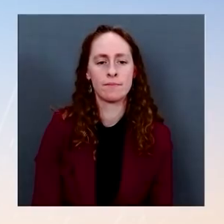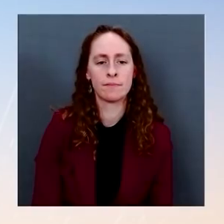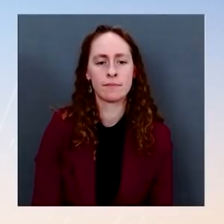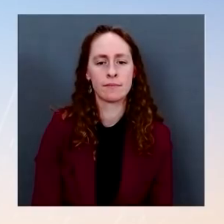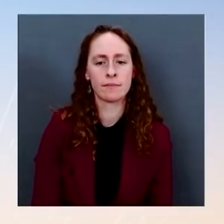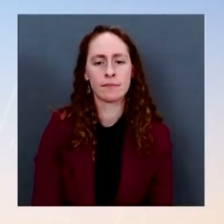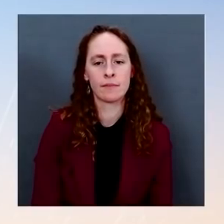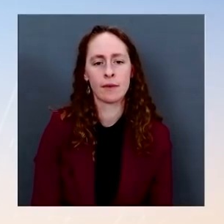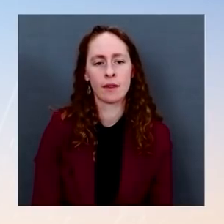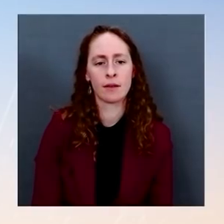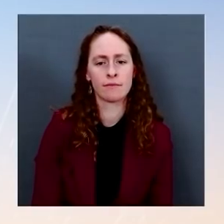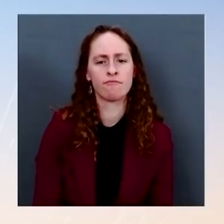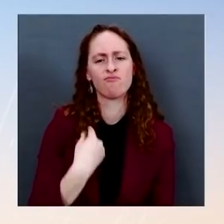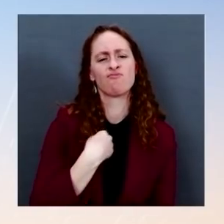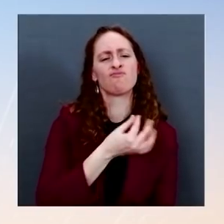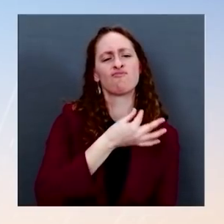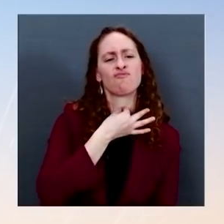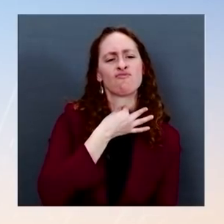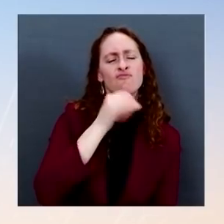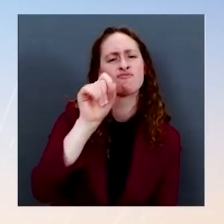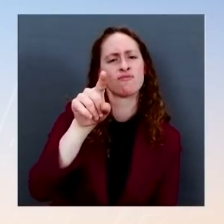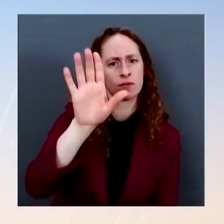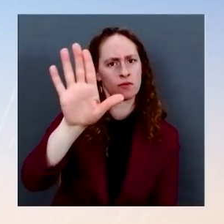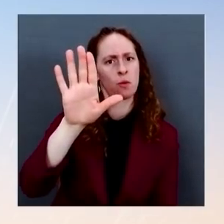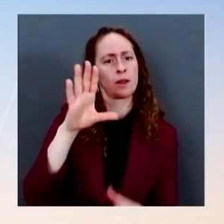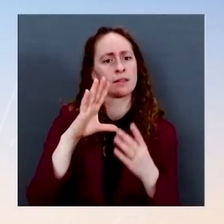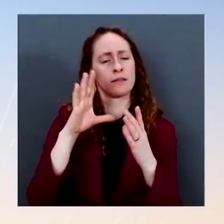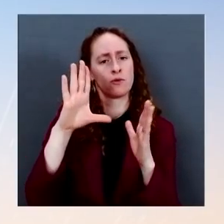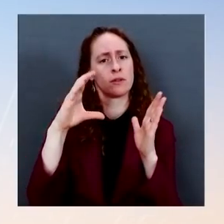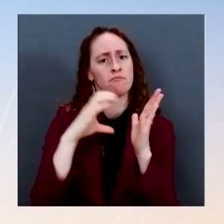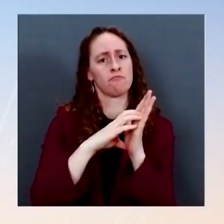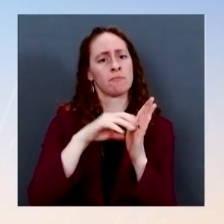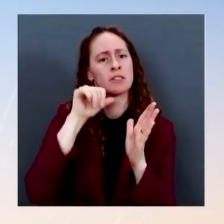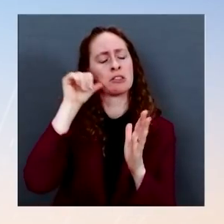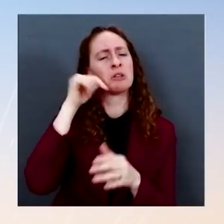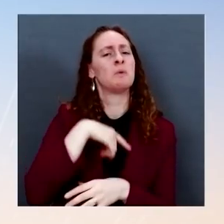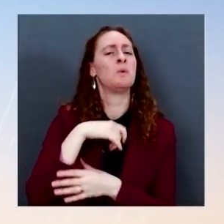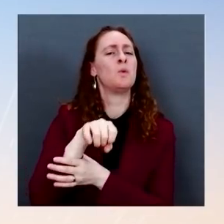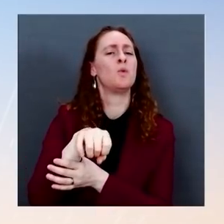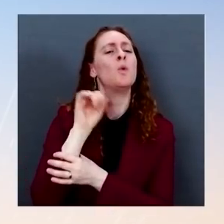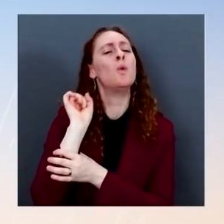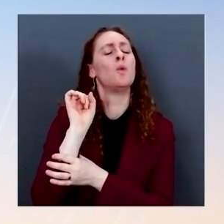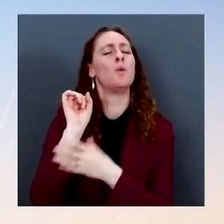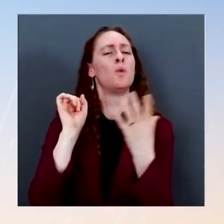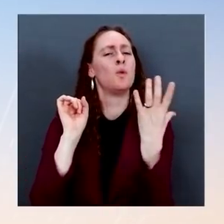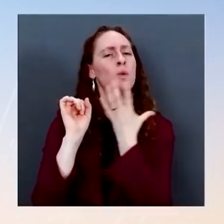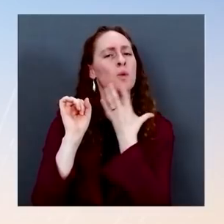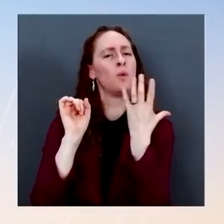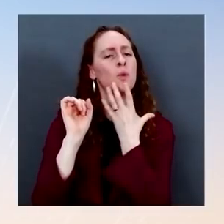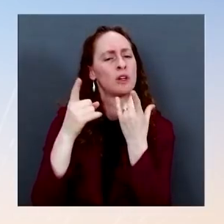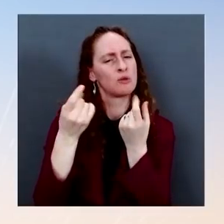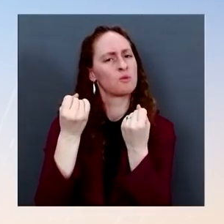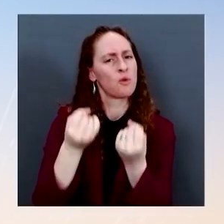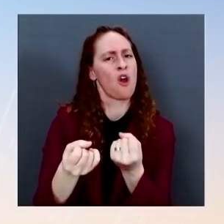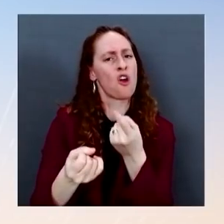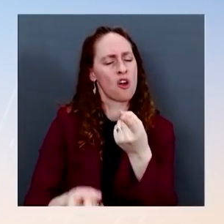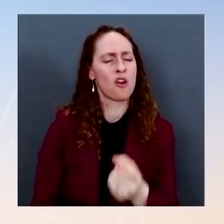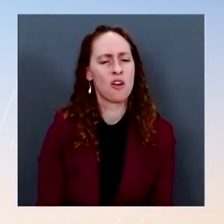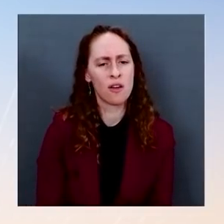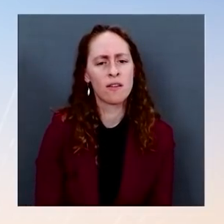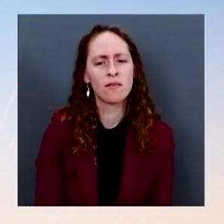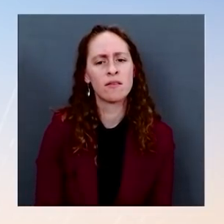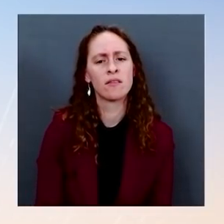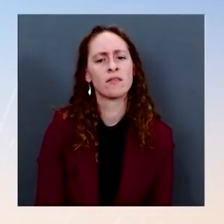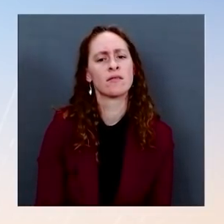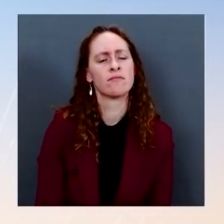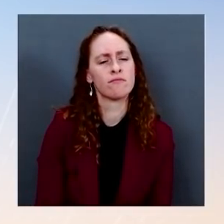statement. It's very rare that I see a president through a statement criticizing a member of his own party in